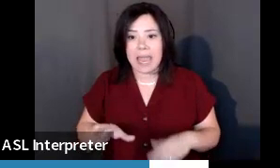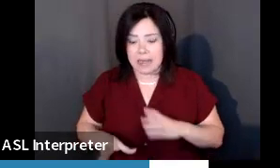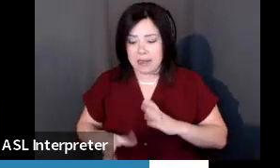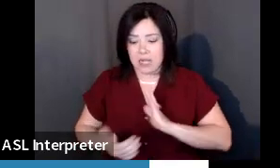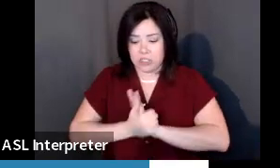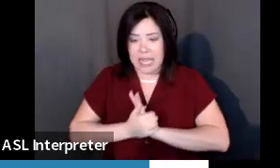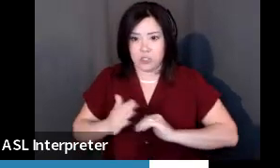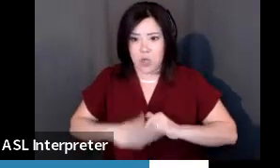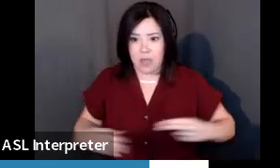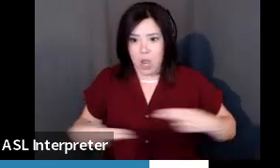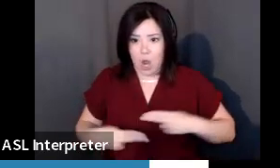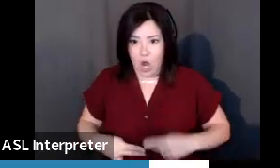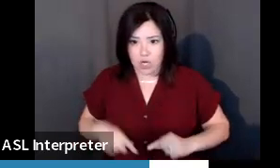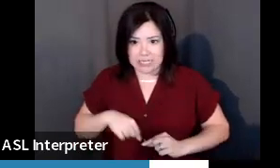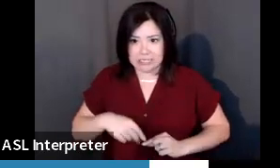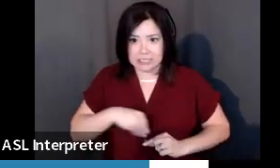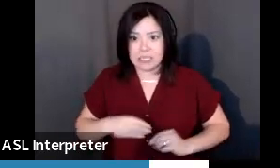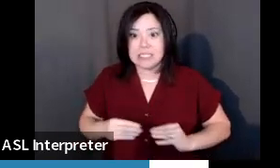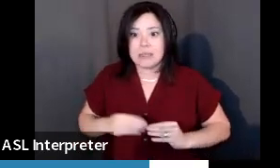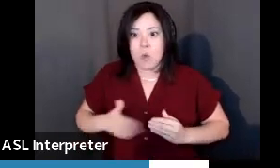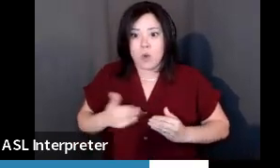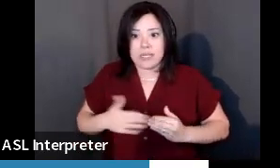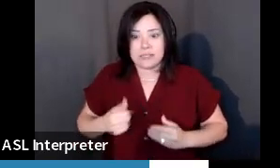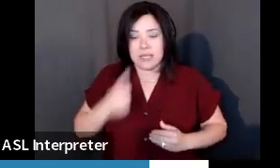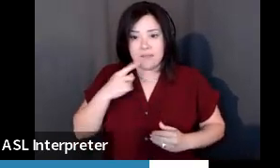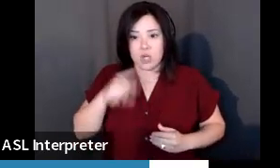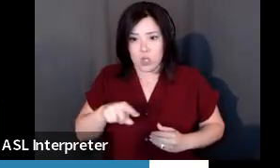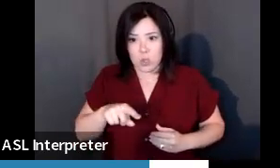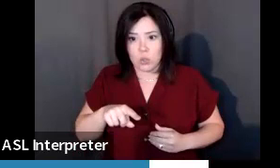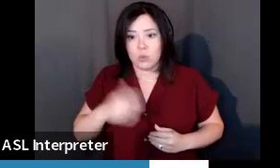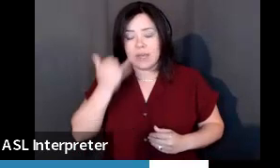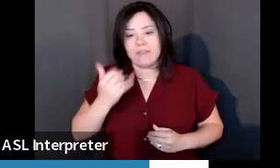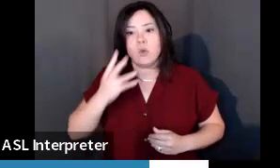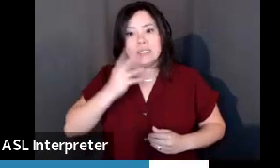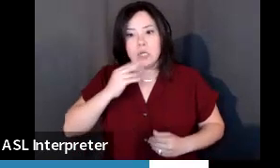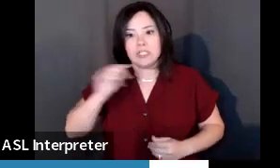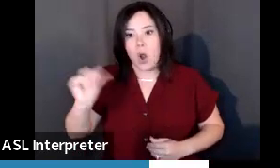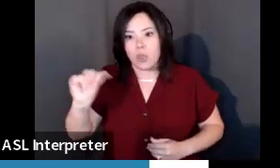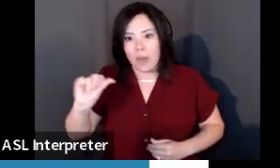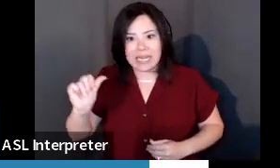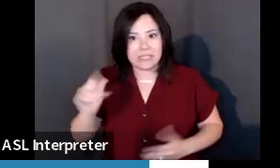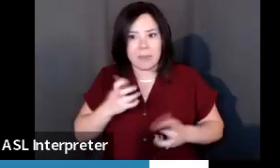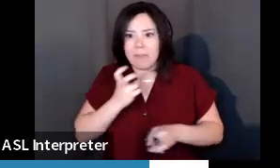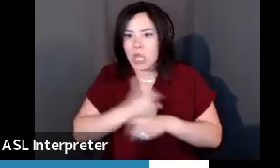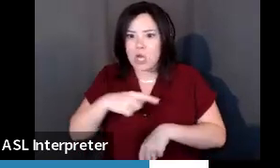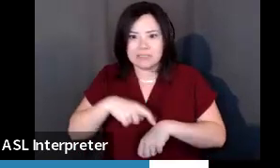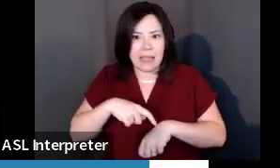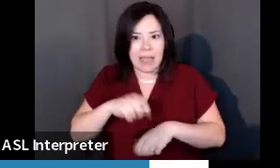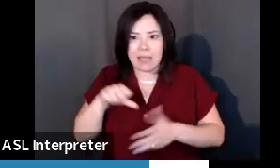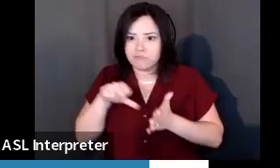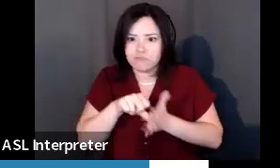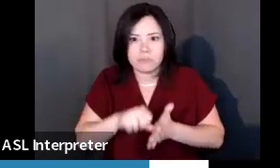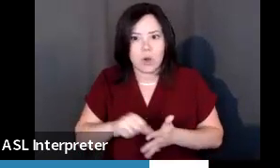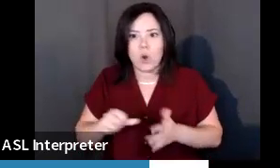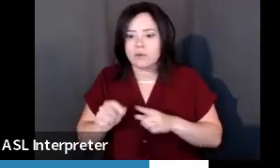easier for you. So if you experience arthritis, or maybe you just simply have long nails, or